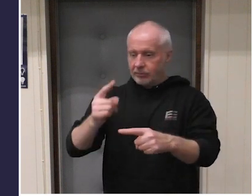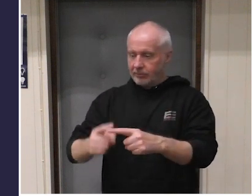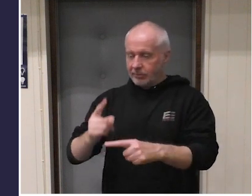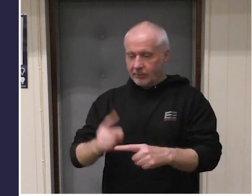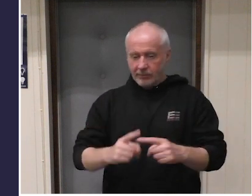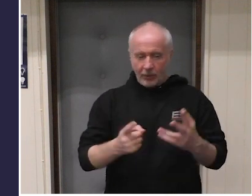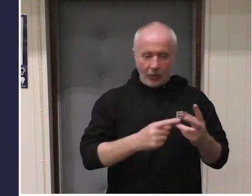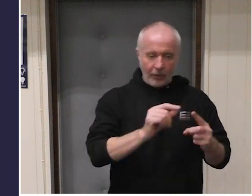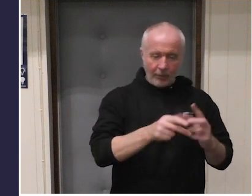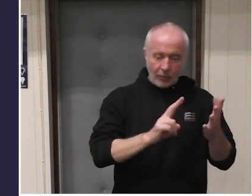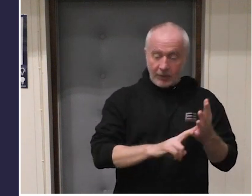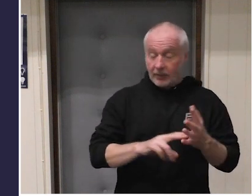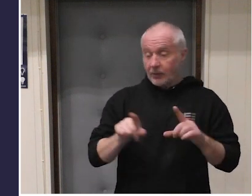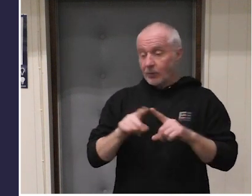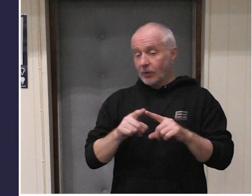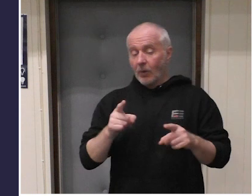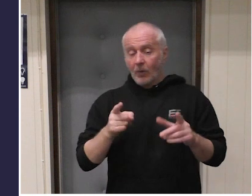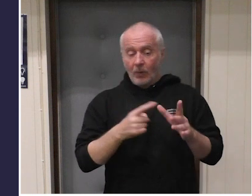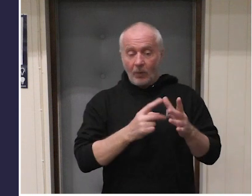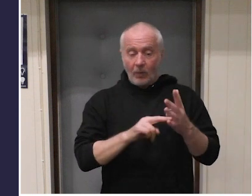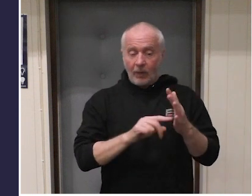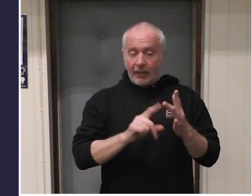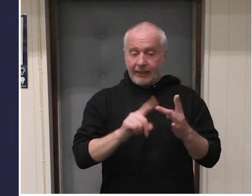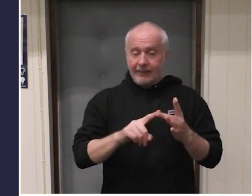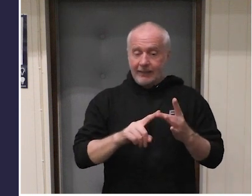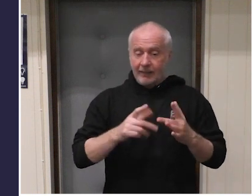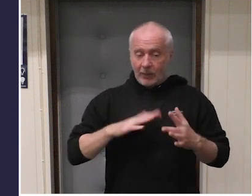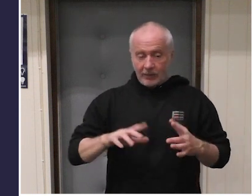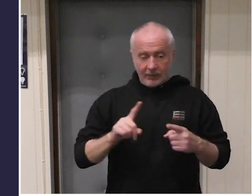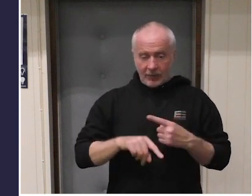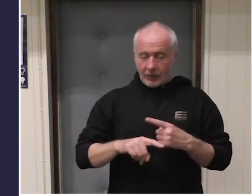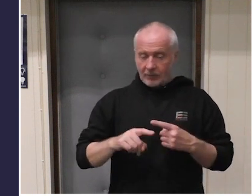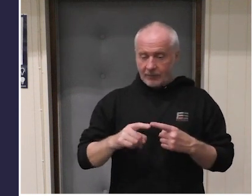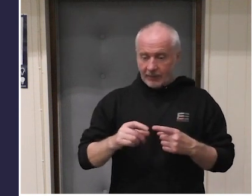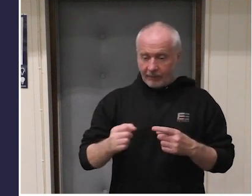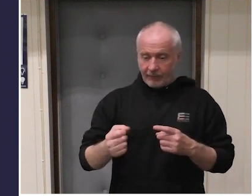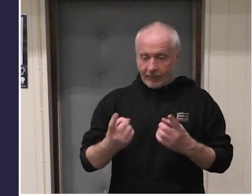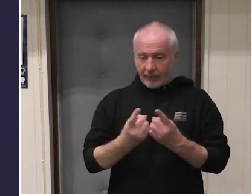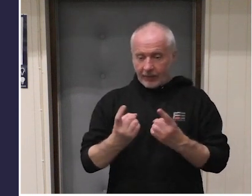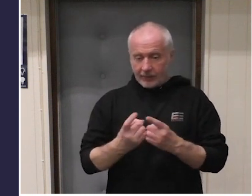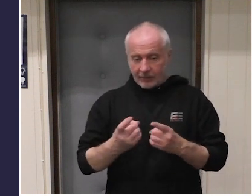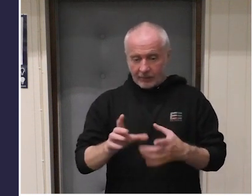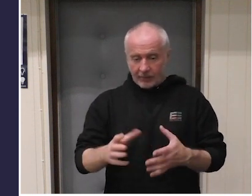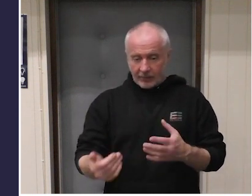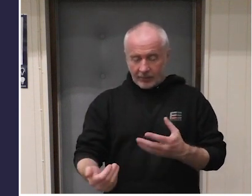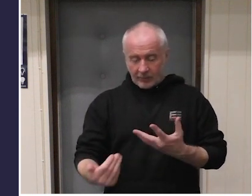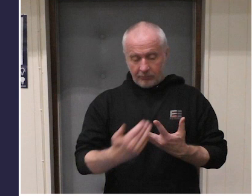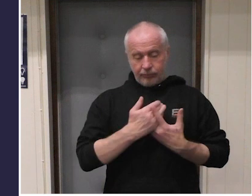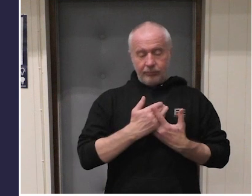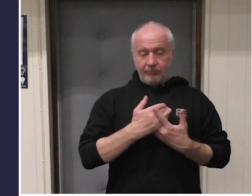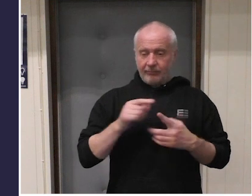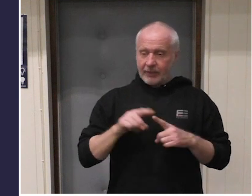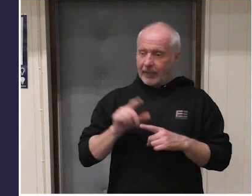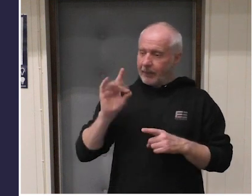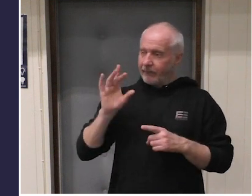which bind to foreign things within our bodies to turn them off and to try to stop